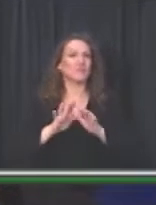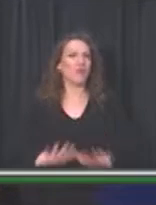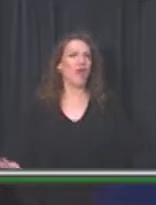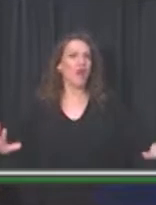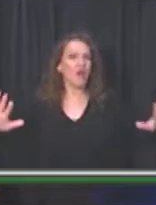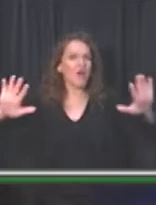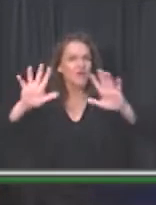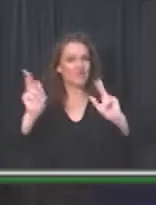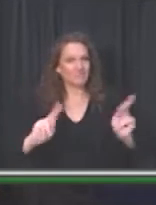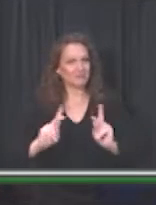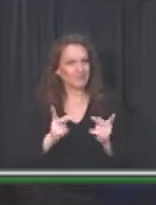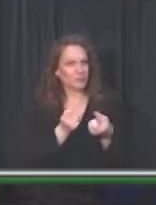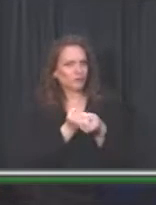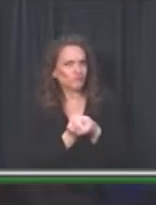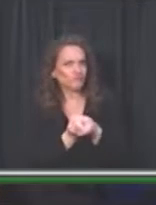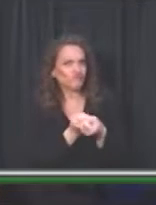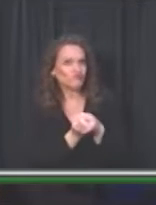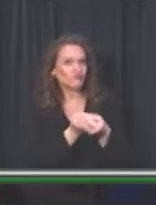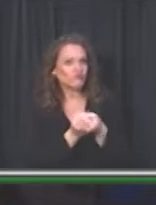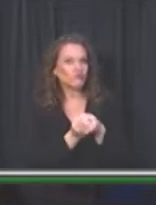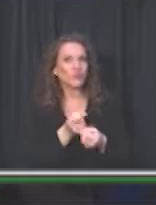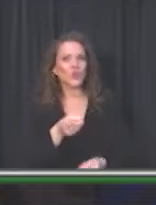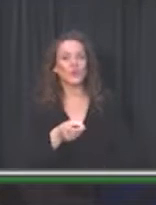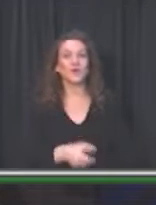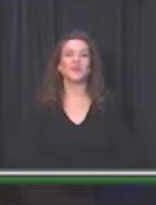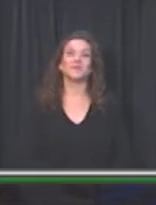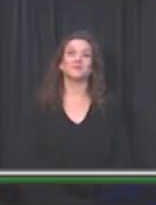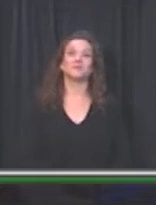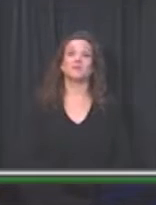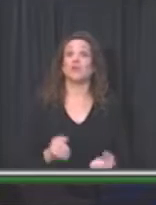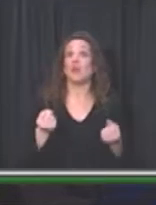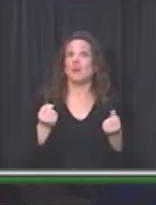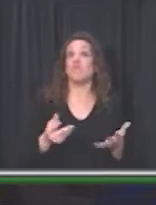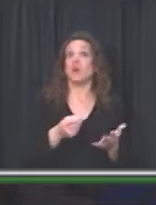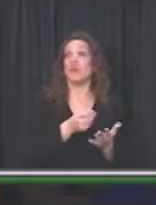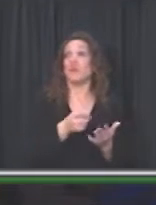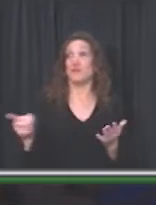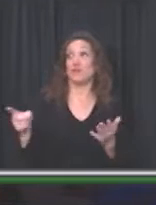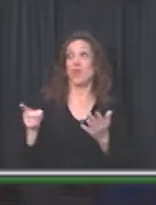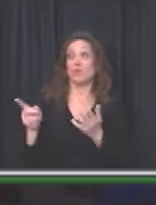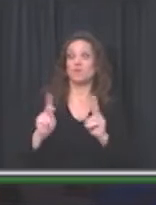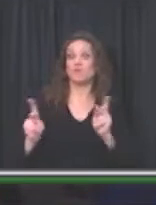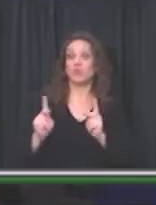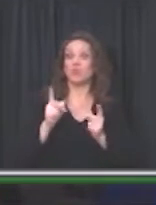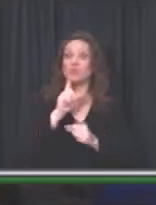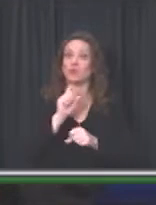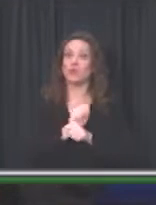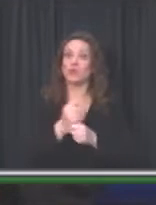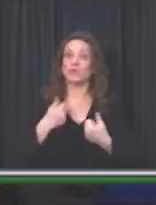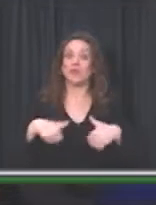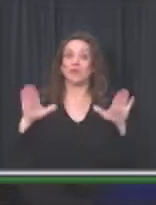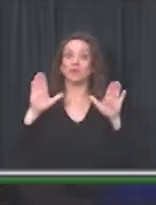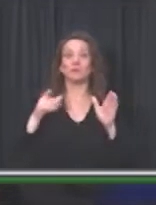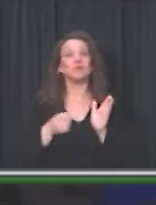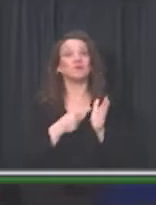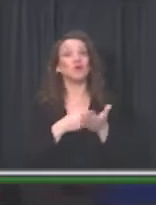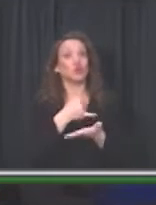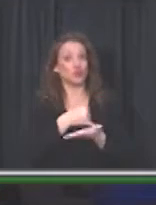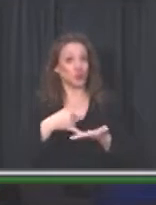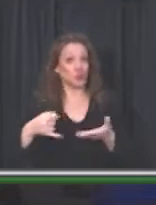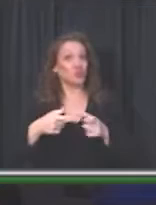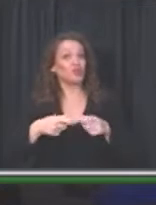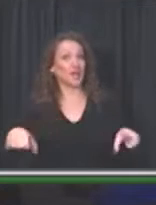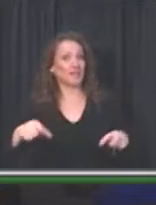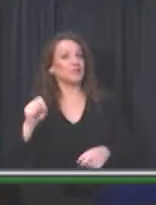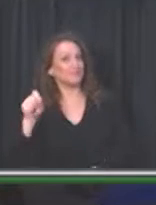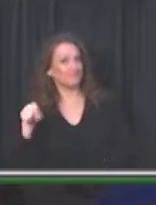you. Many of them had to make great sacrifices. It was writing that check for tuition, yes,